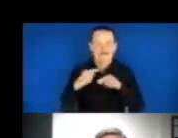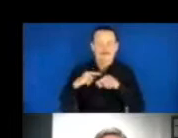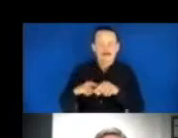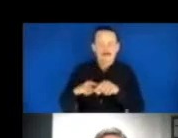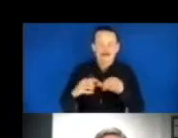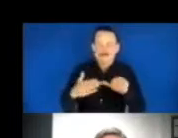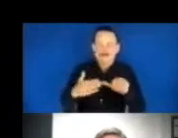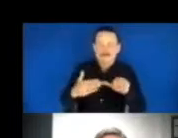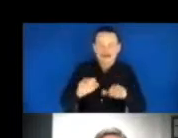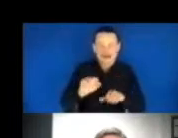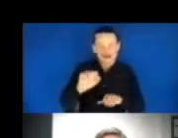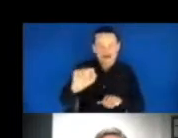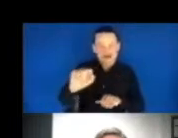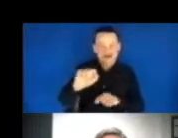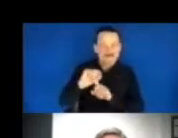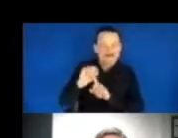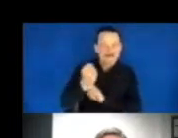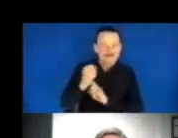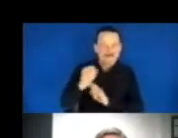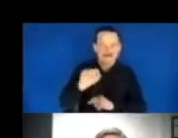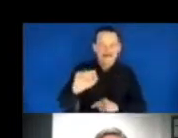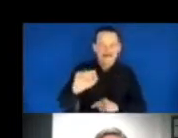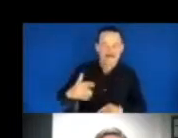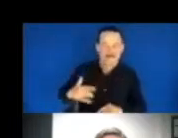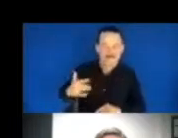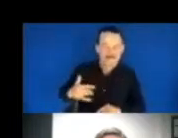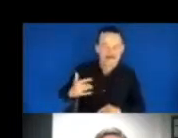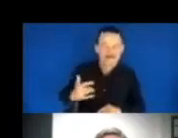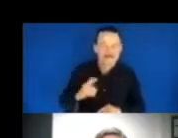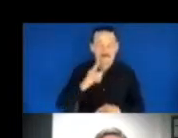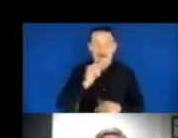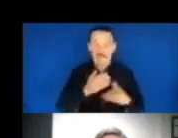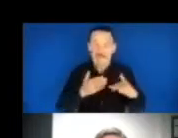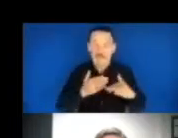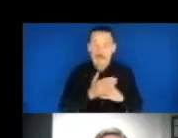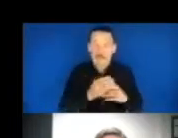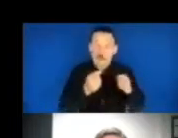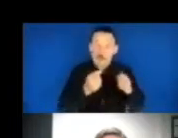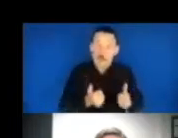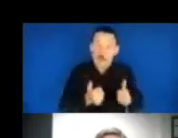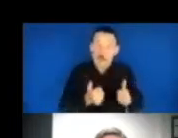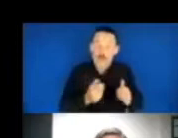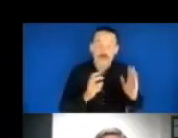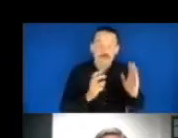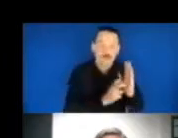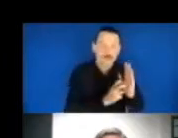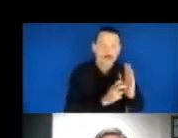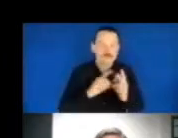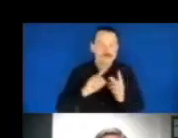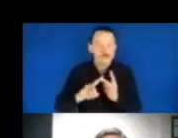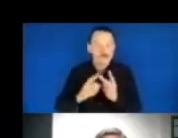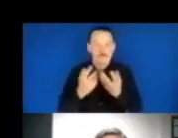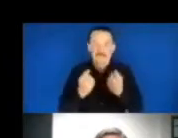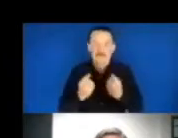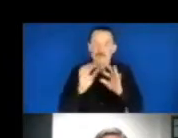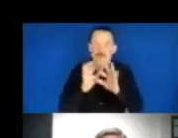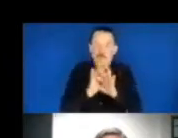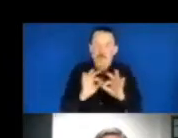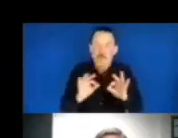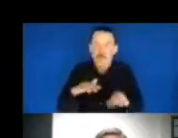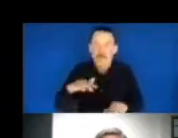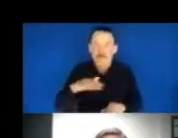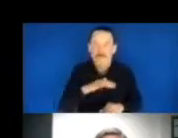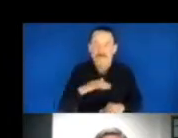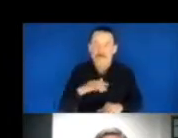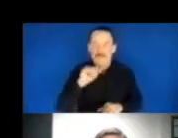access to early enrolment, to quiet spaces where you can rest or withdraw. We have specialised